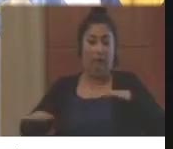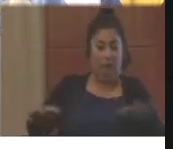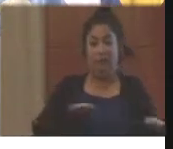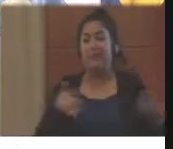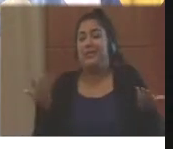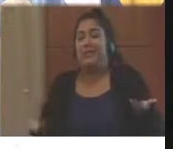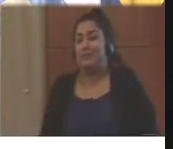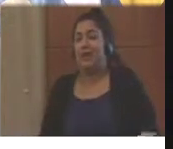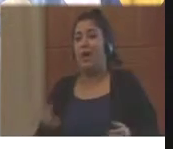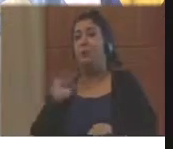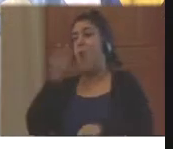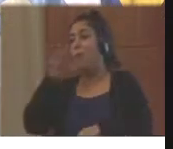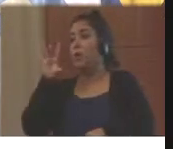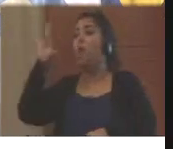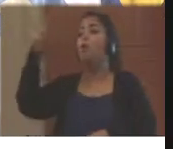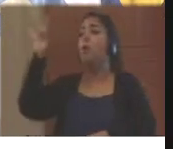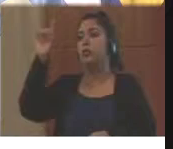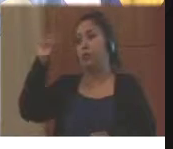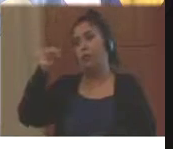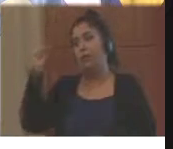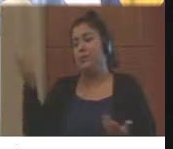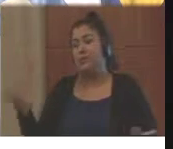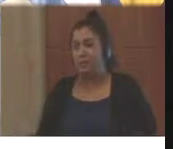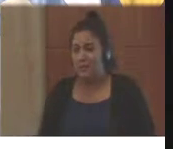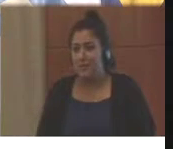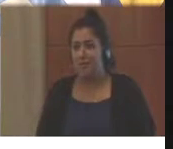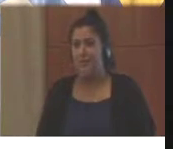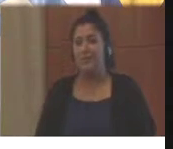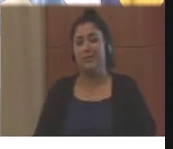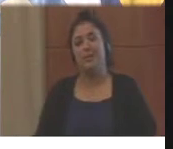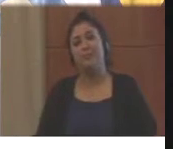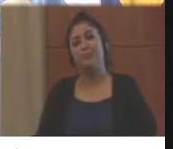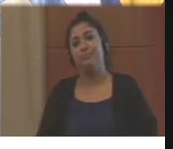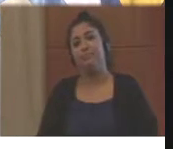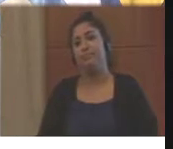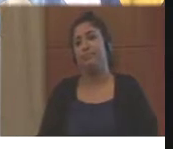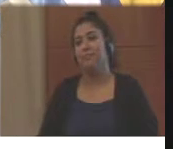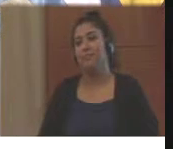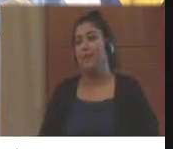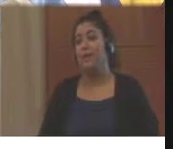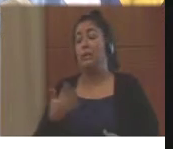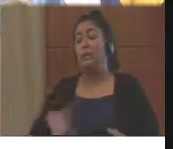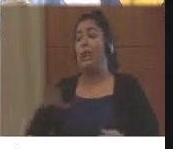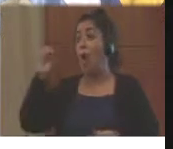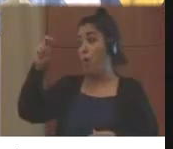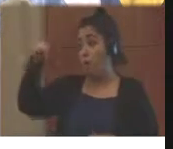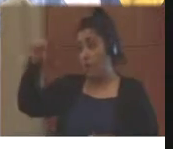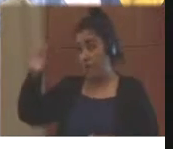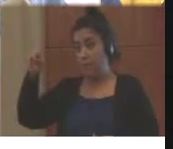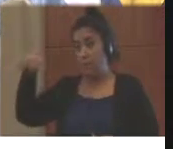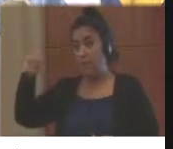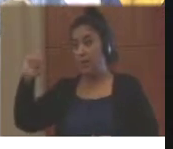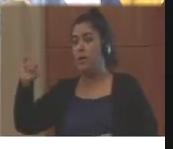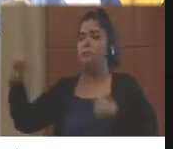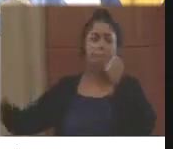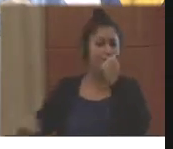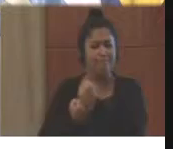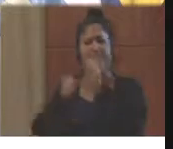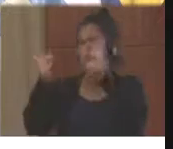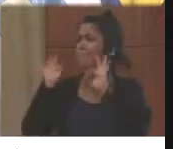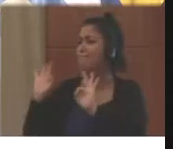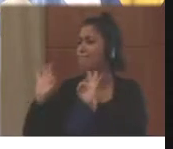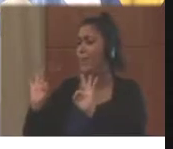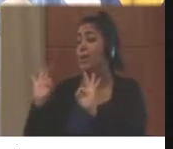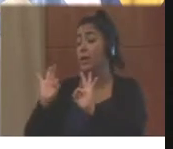the Richter scale. And INEMI, which is directed by Ricardo Toro, operated really well, and we're very proud of